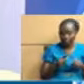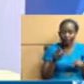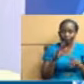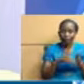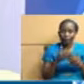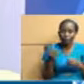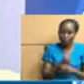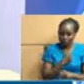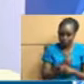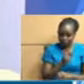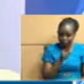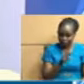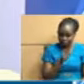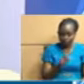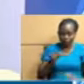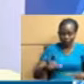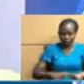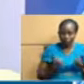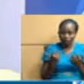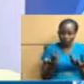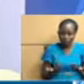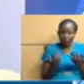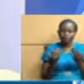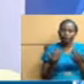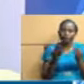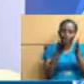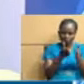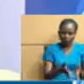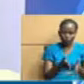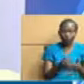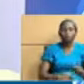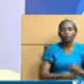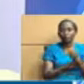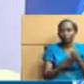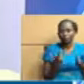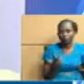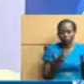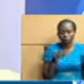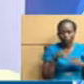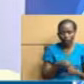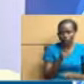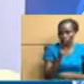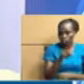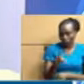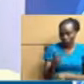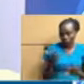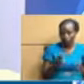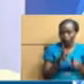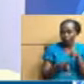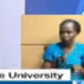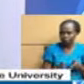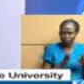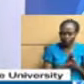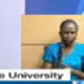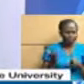of self or individual support crumble, as you said, within 2 weeks, where people are really